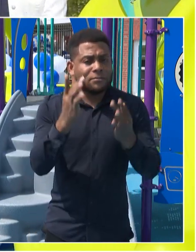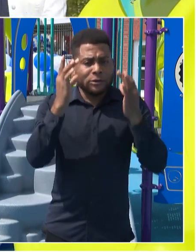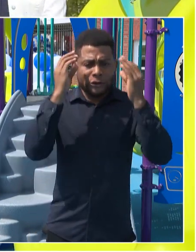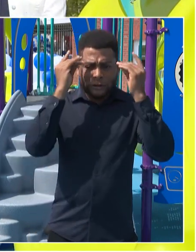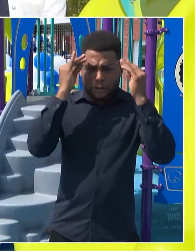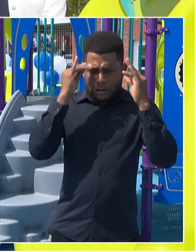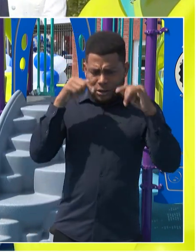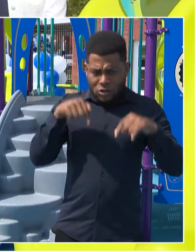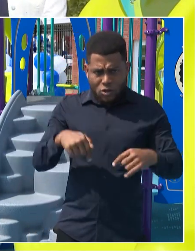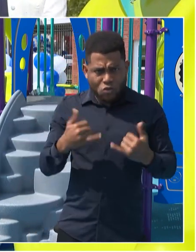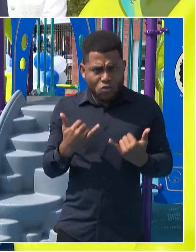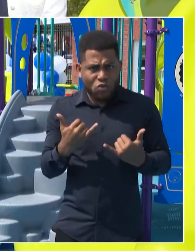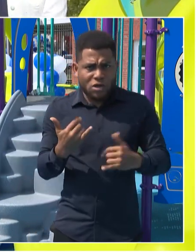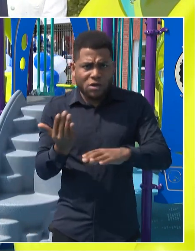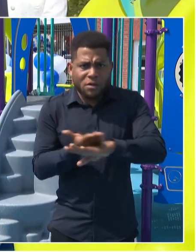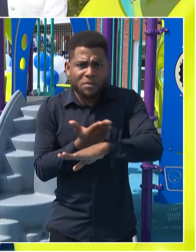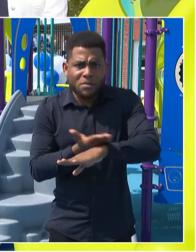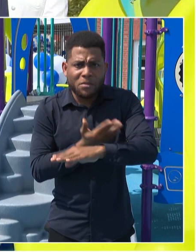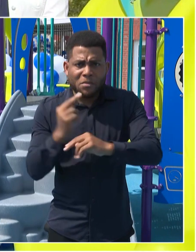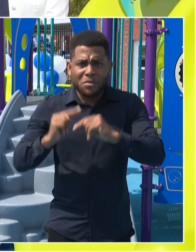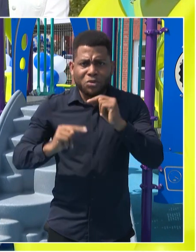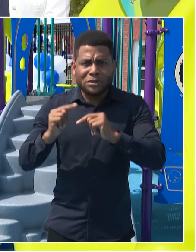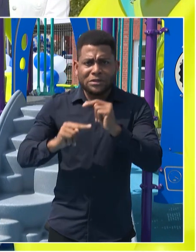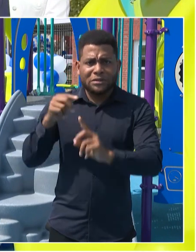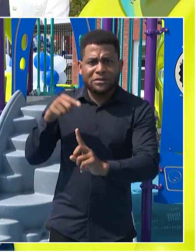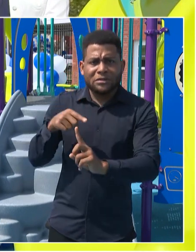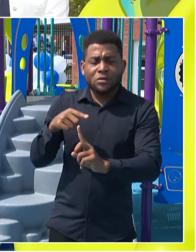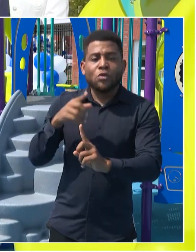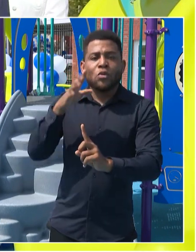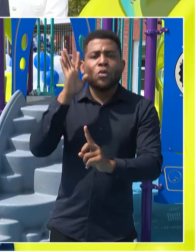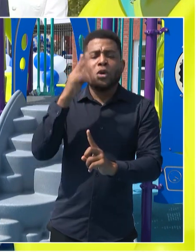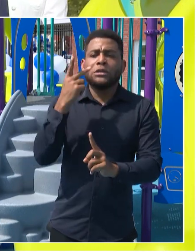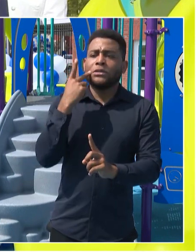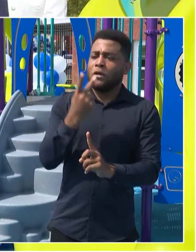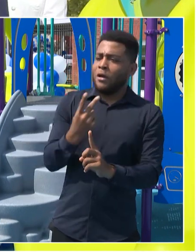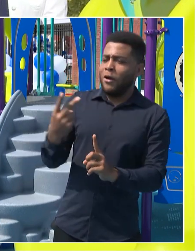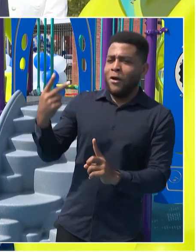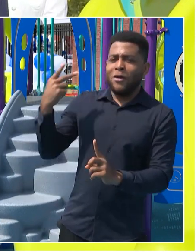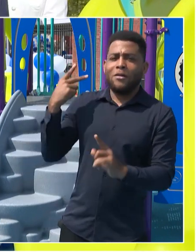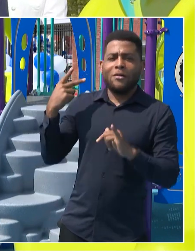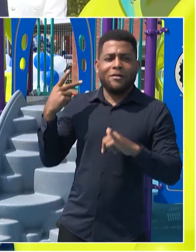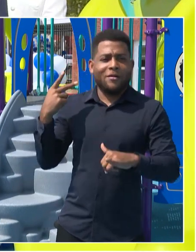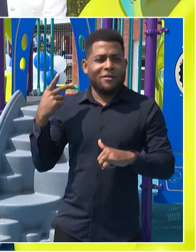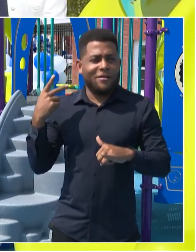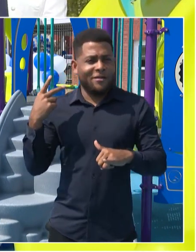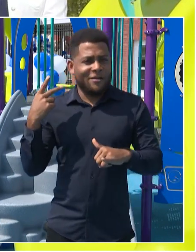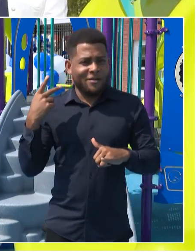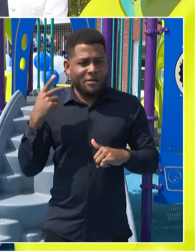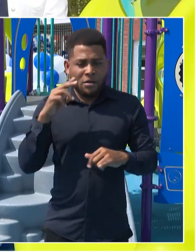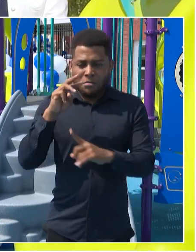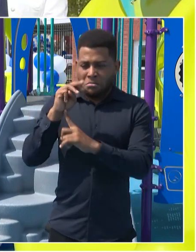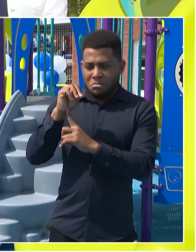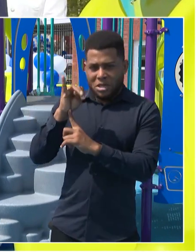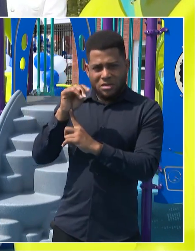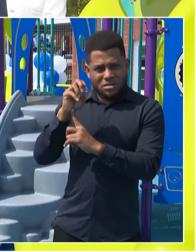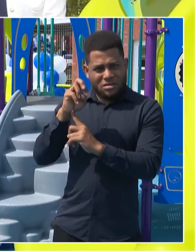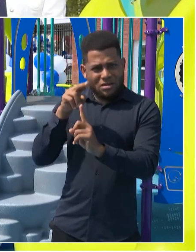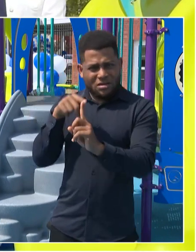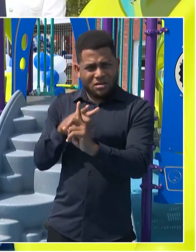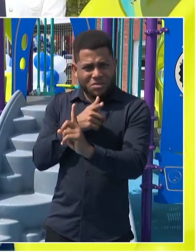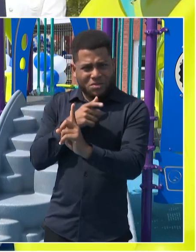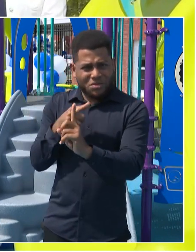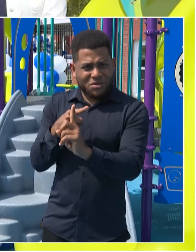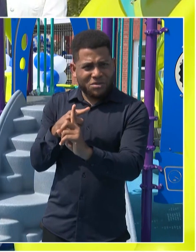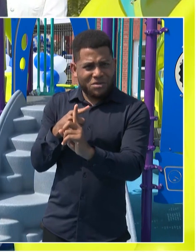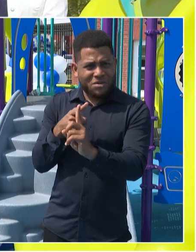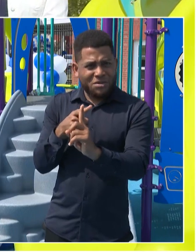person, and that is the namesake of this school, and that is Matrilla Minor. And many of you may know already, but I'll